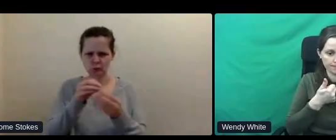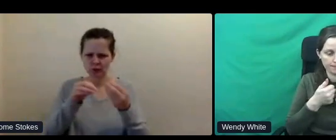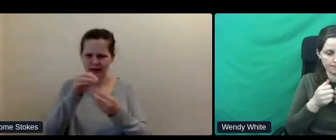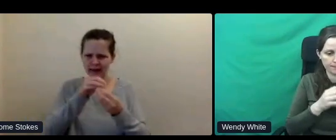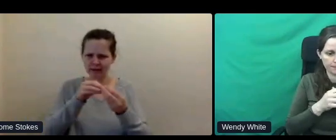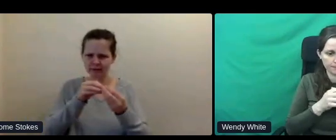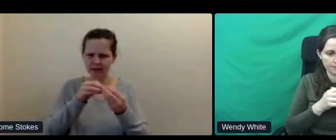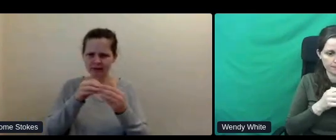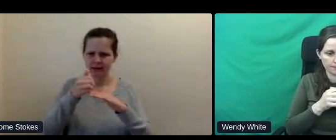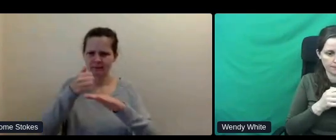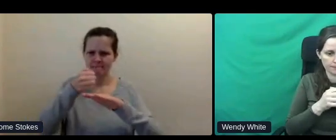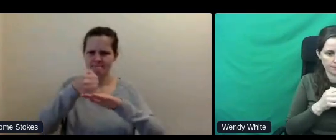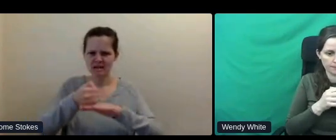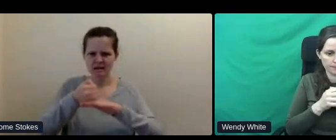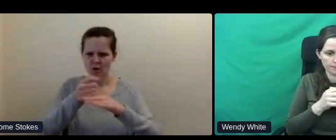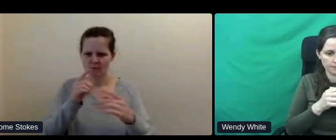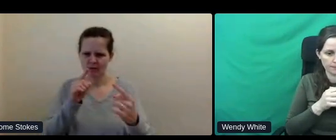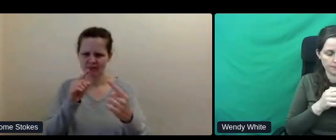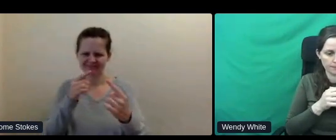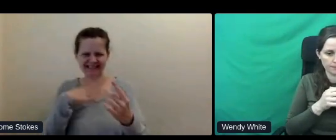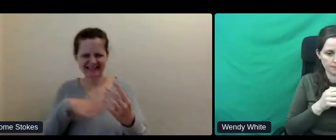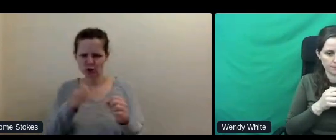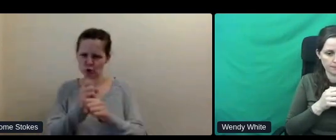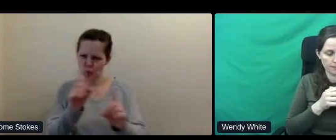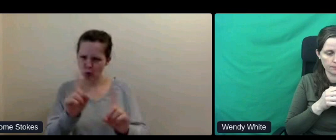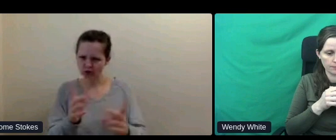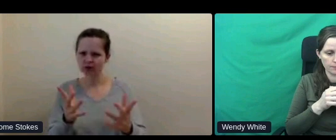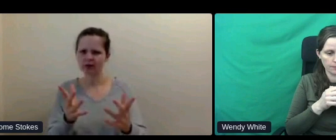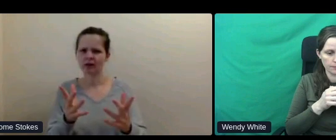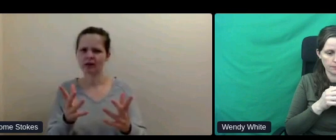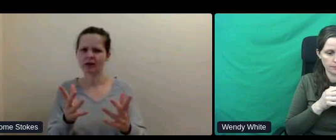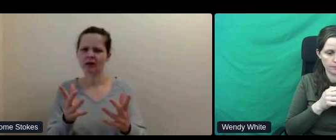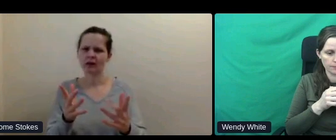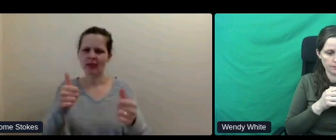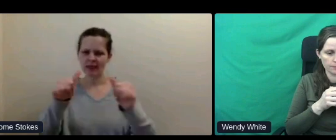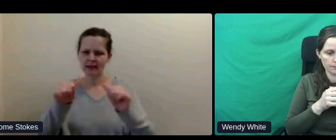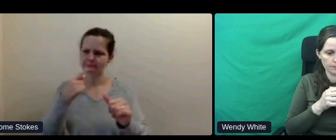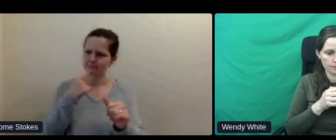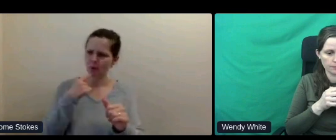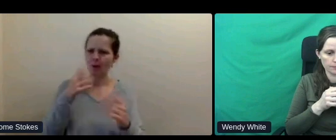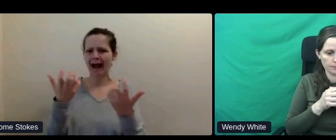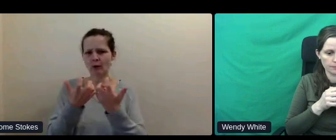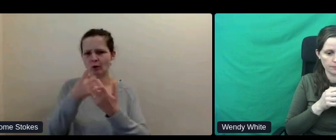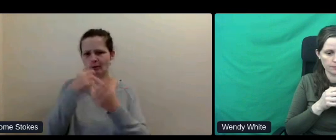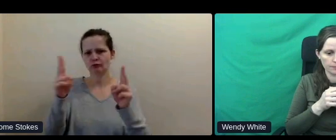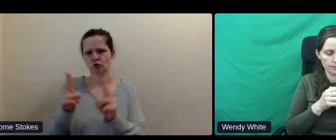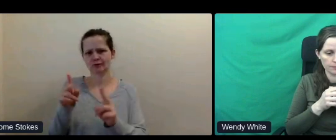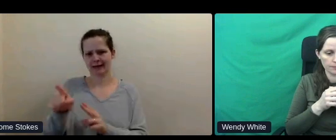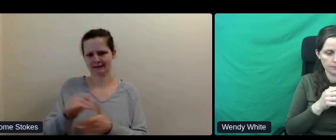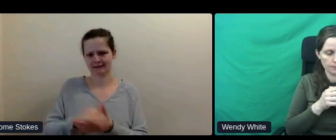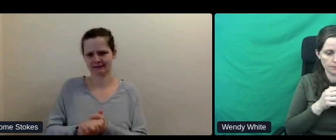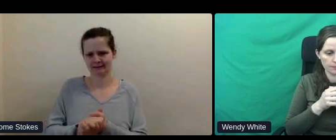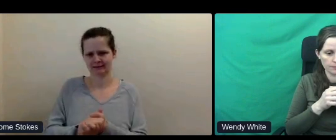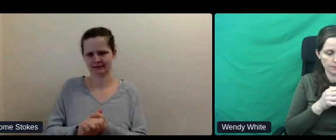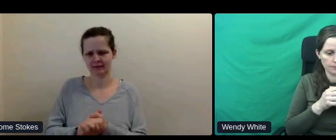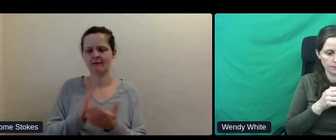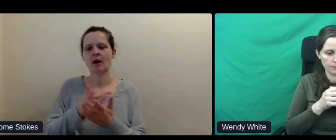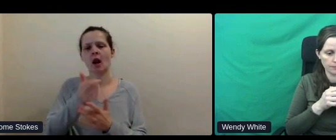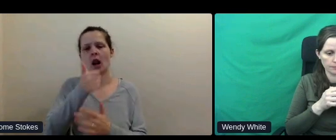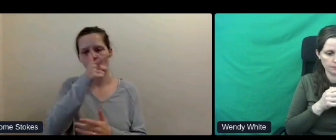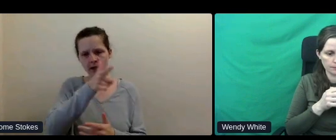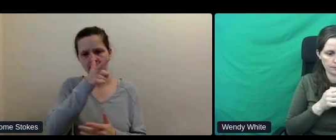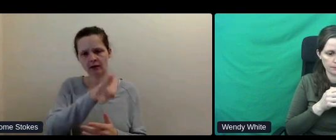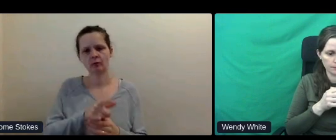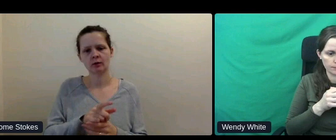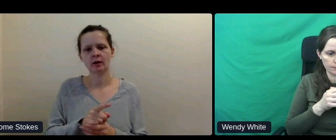do and offer them a way to minimize the impact of other options. We were very fortunate to have a team member who understood one-handed gameplay